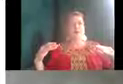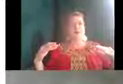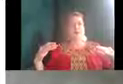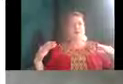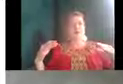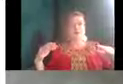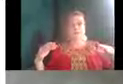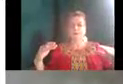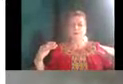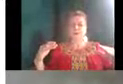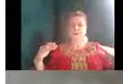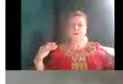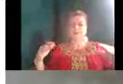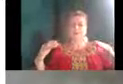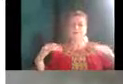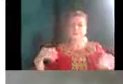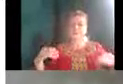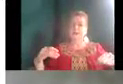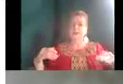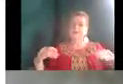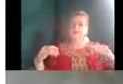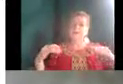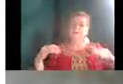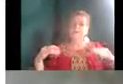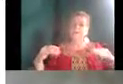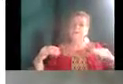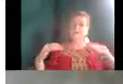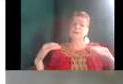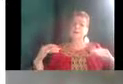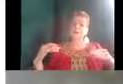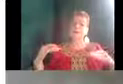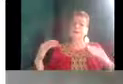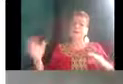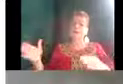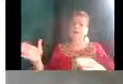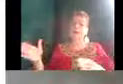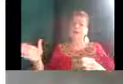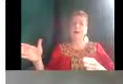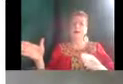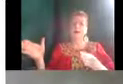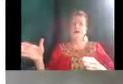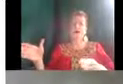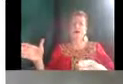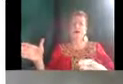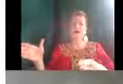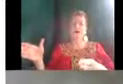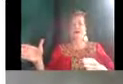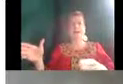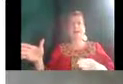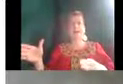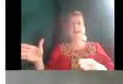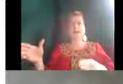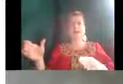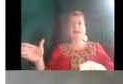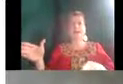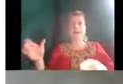the first person doesn't answer it goes to the second person if the second person answers it's an automatic played message that says